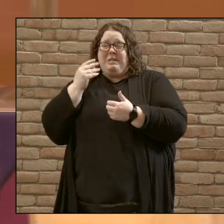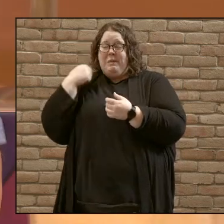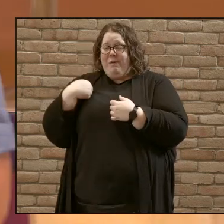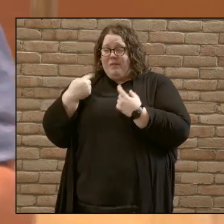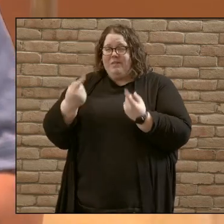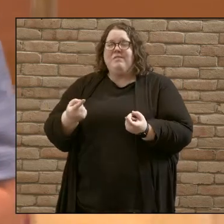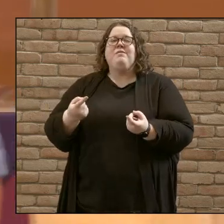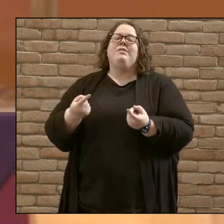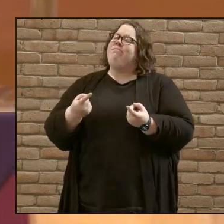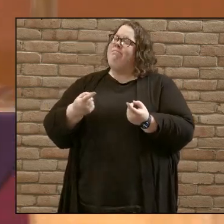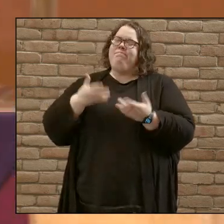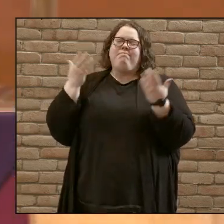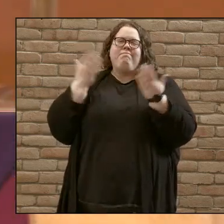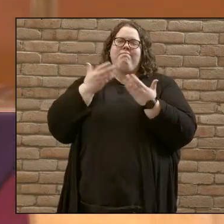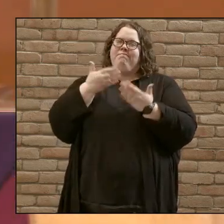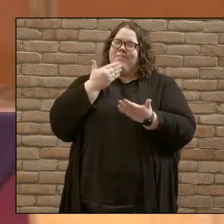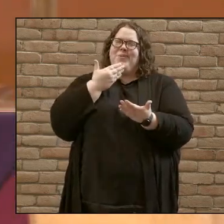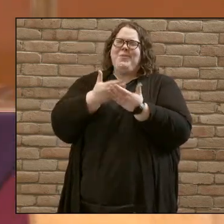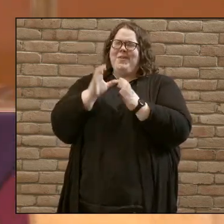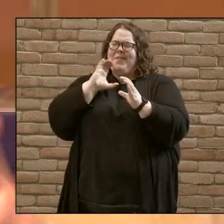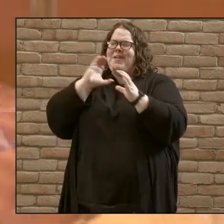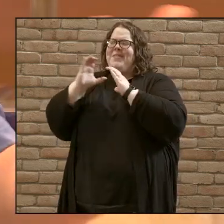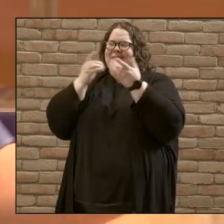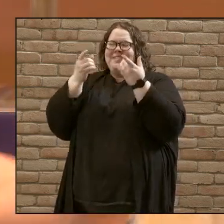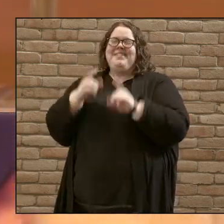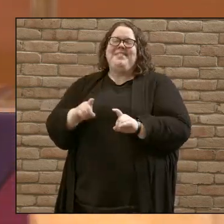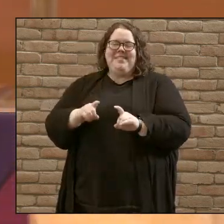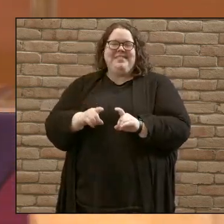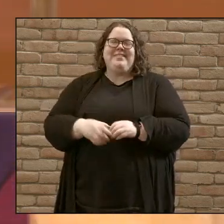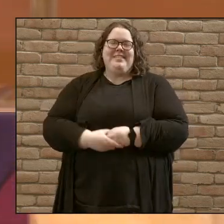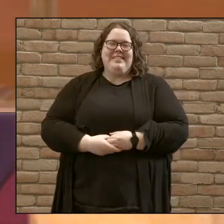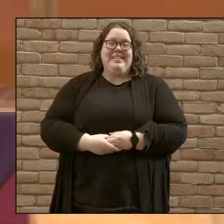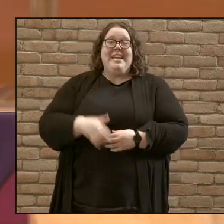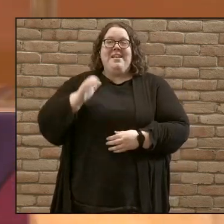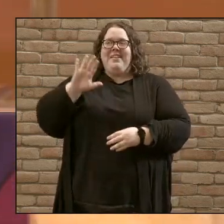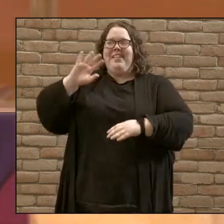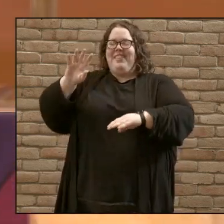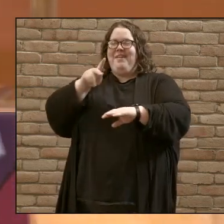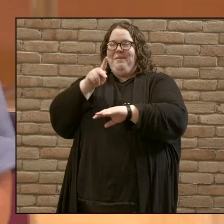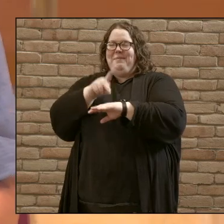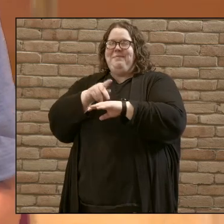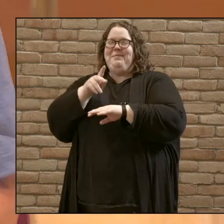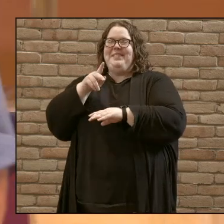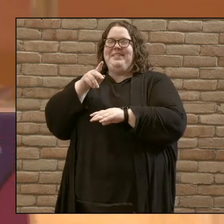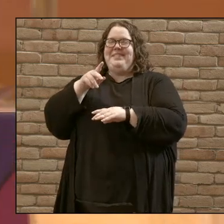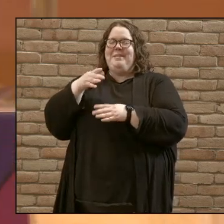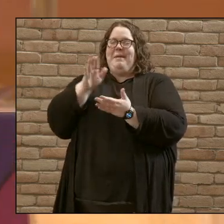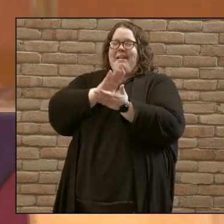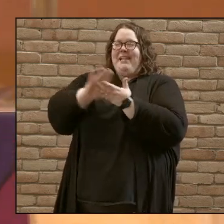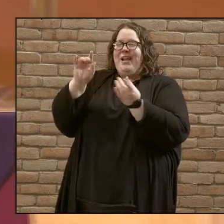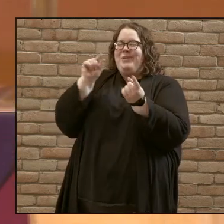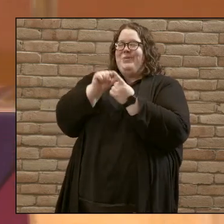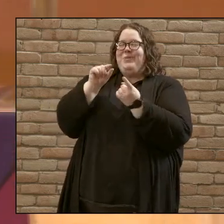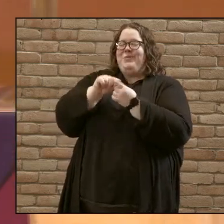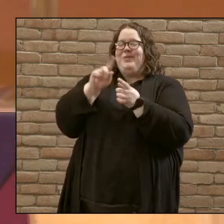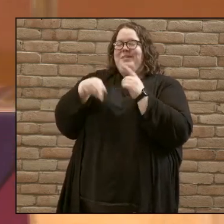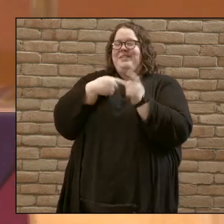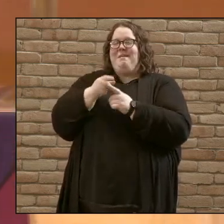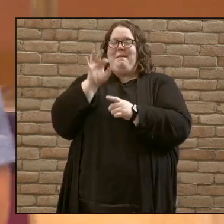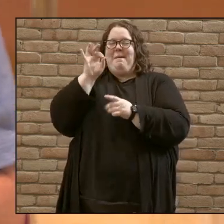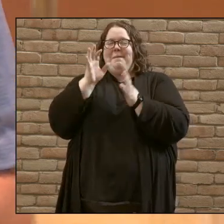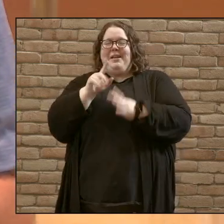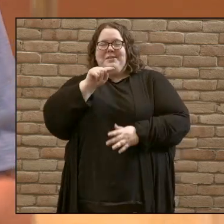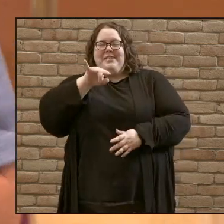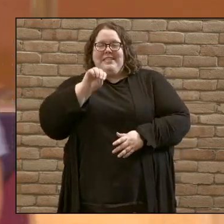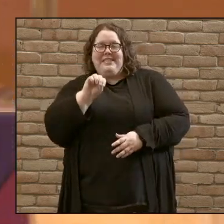some great conversation. Funny that their principal had some nice words to say about Pastor Tim and